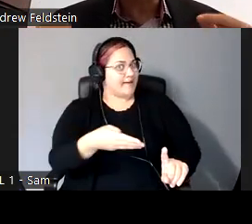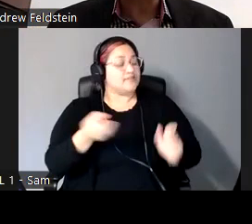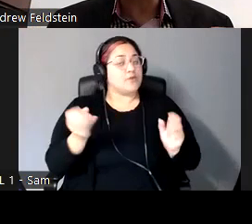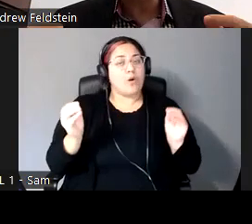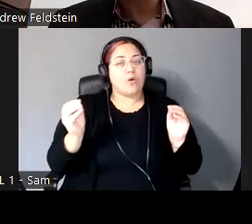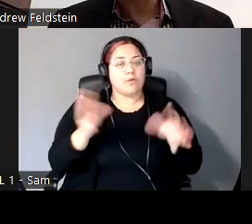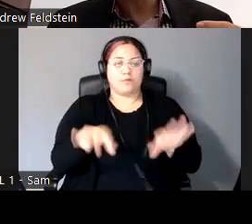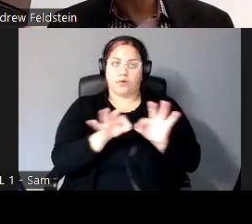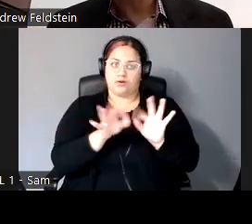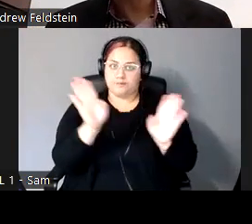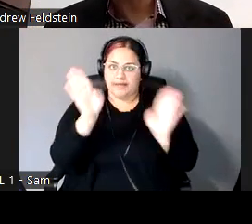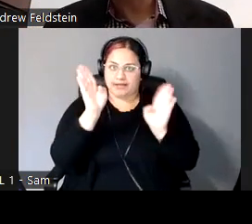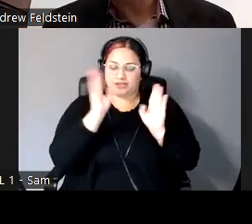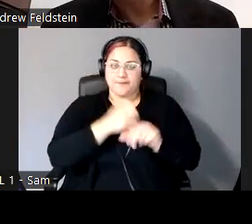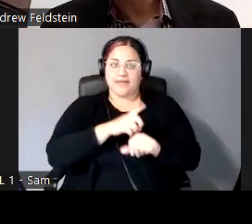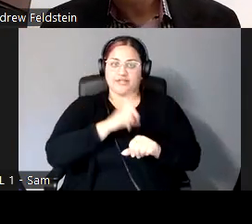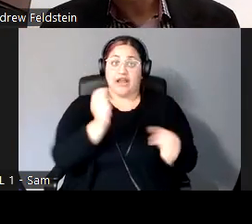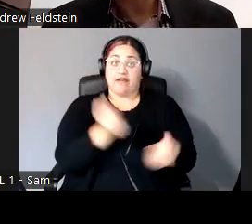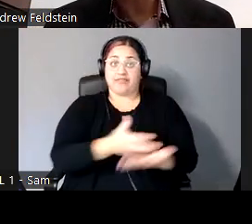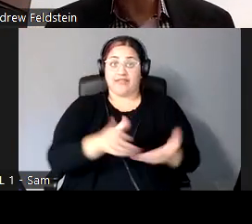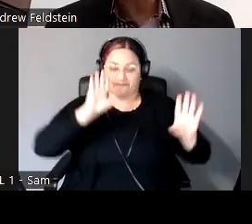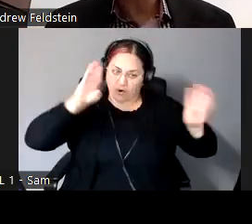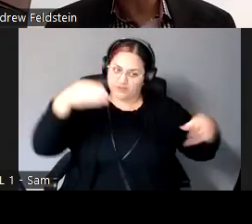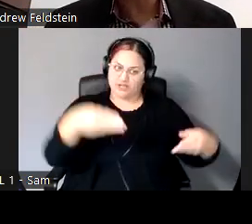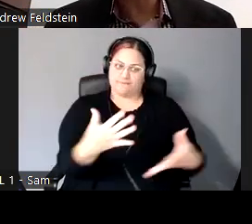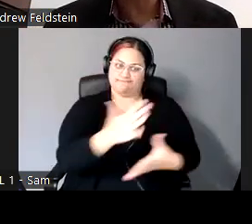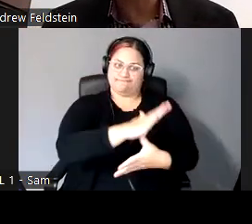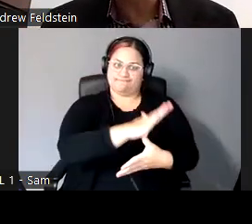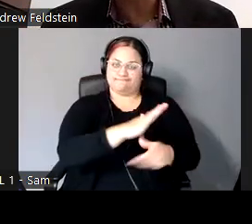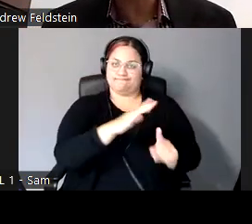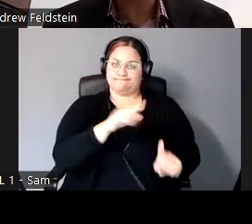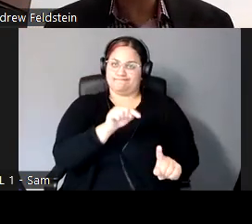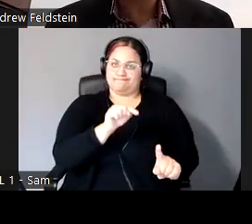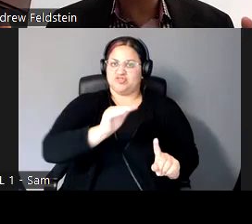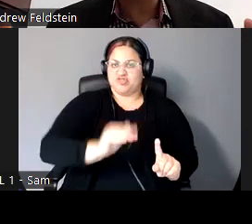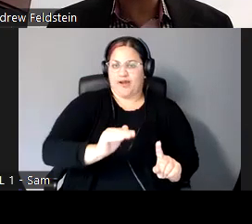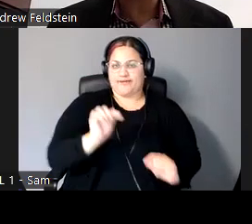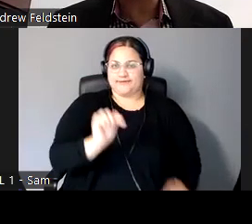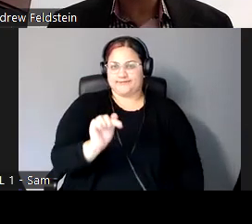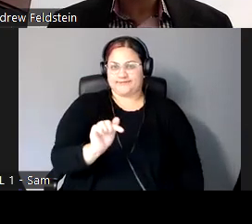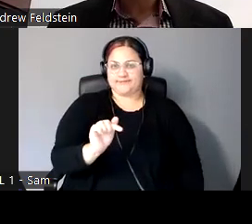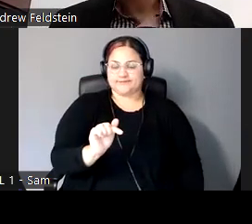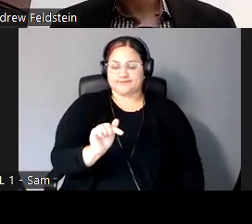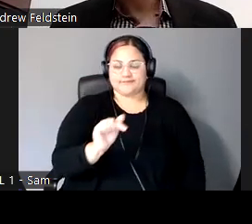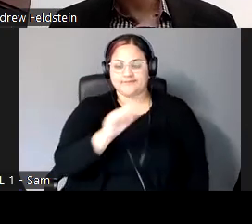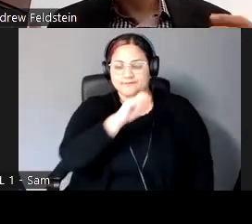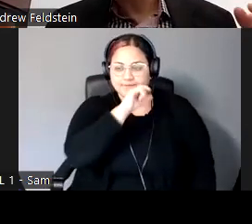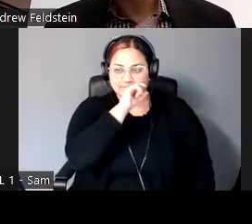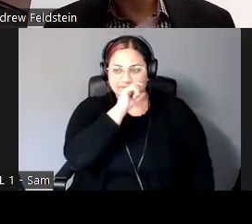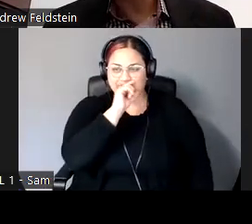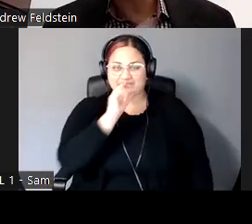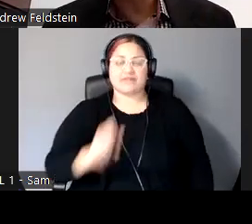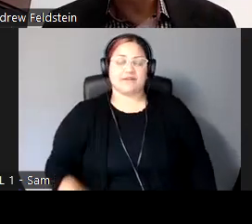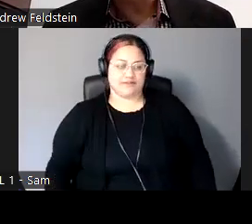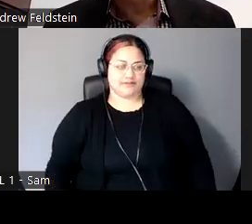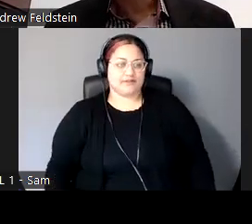interests of the child or the children? And that has to be your exclusive focus. It should be focused on, you know, the children